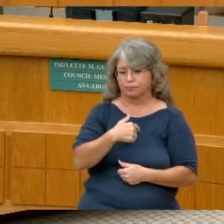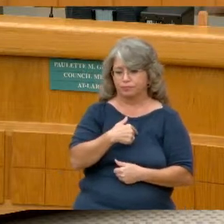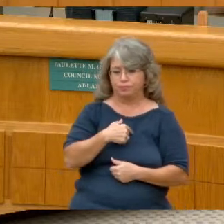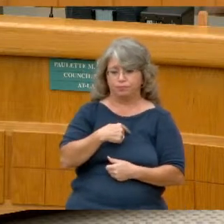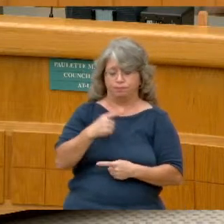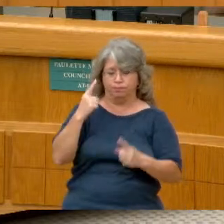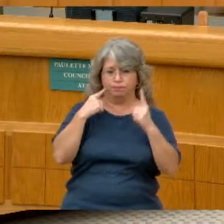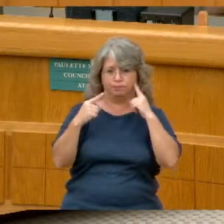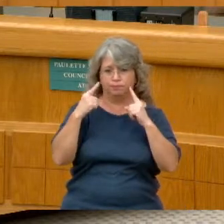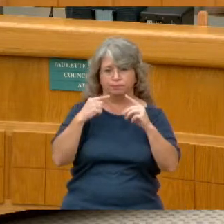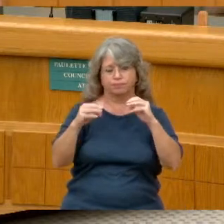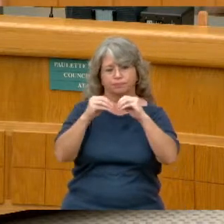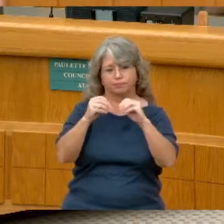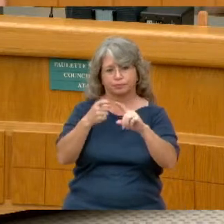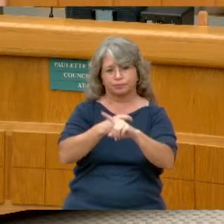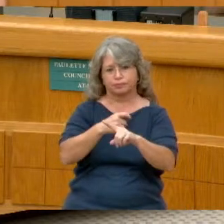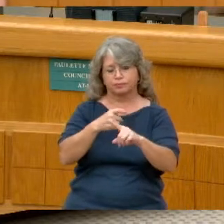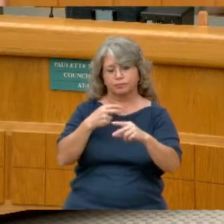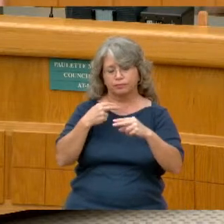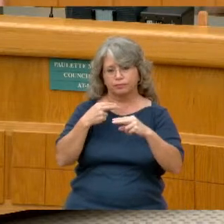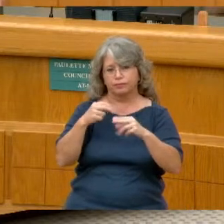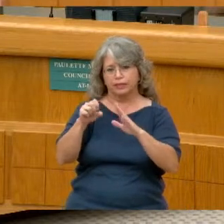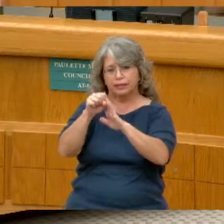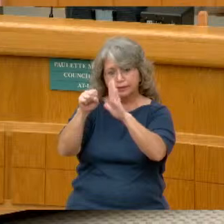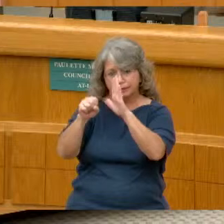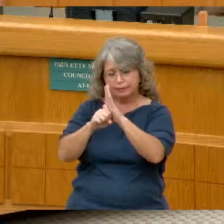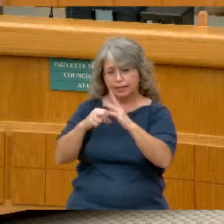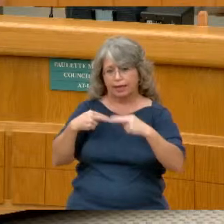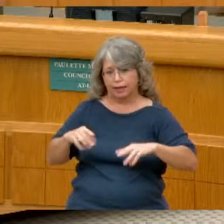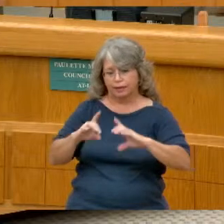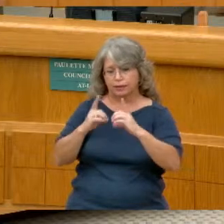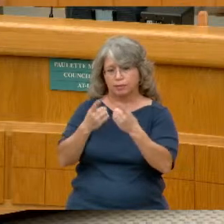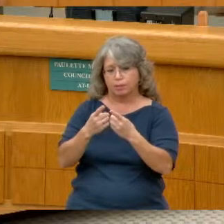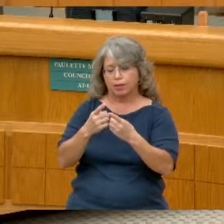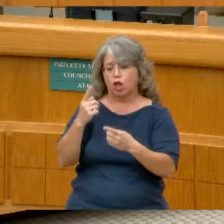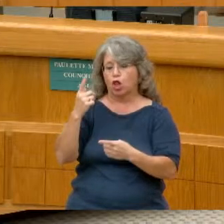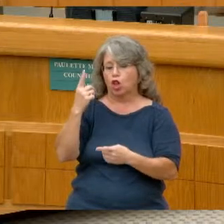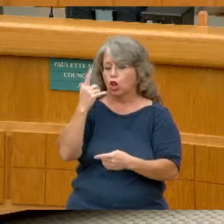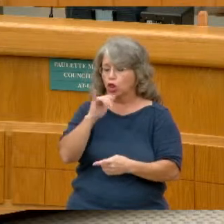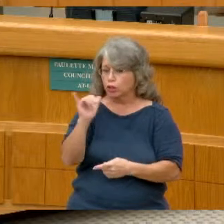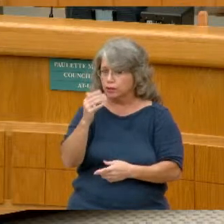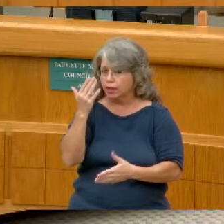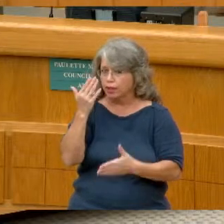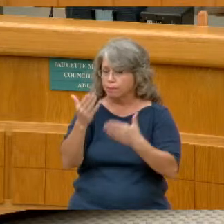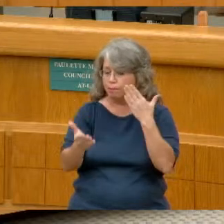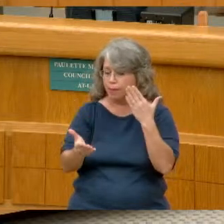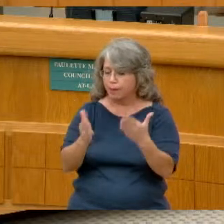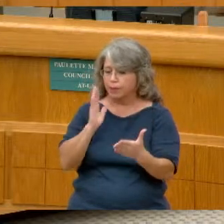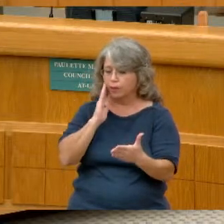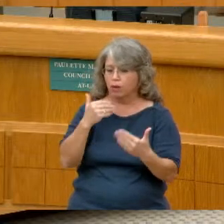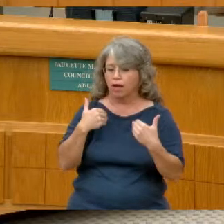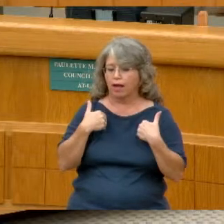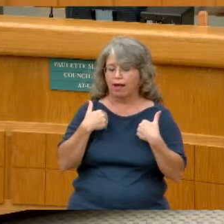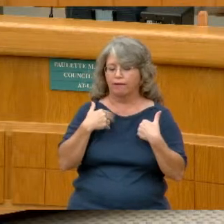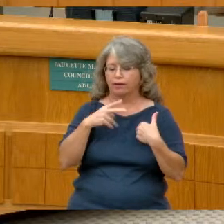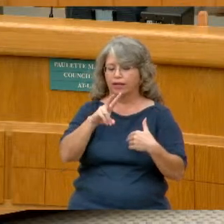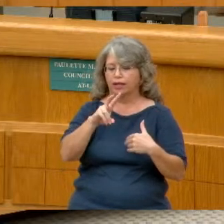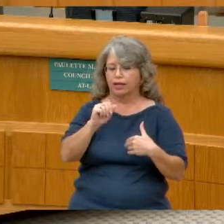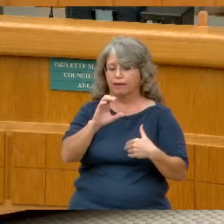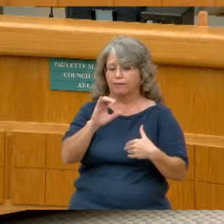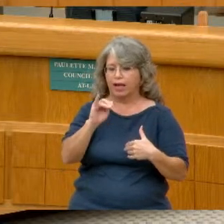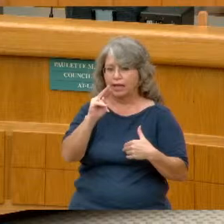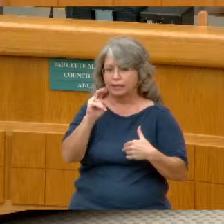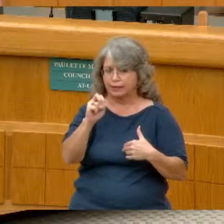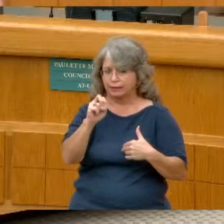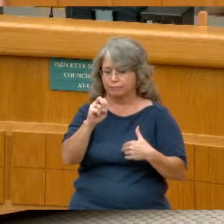close contact with CDC. It looks like we might be getting some vaccine, you know, by January. And so we know that when we